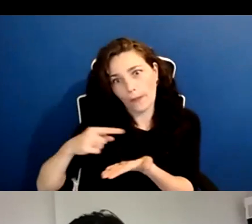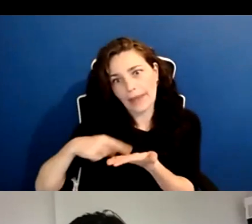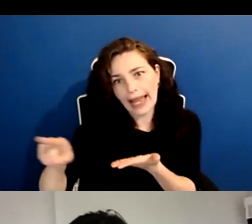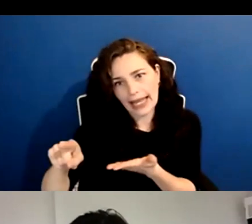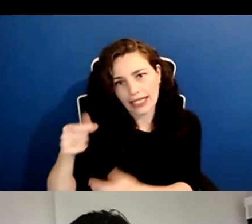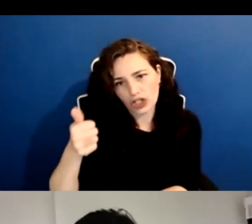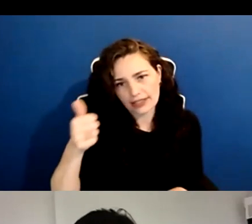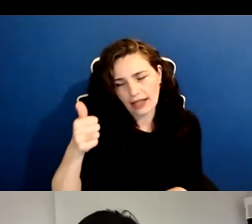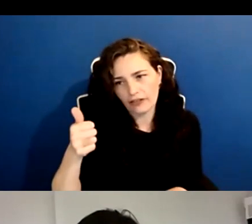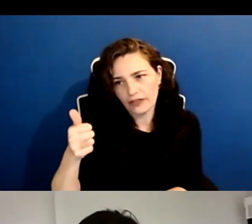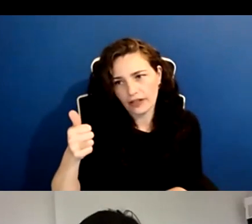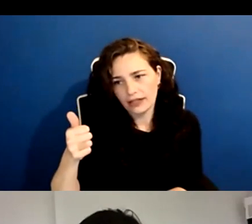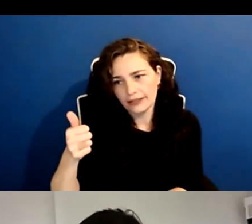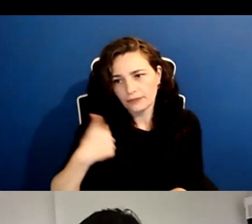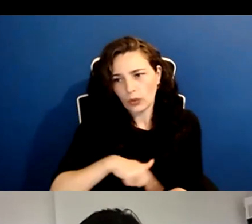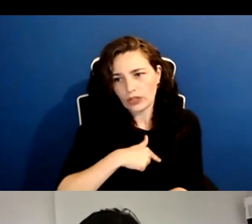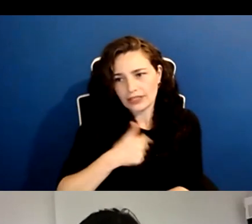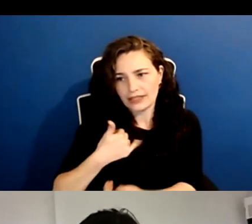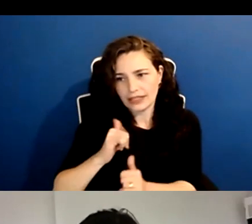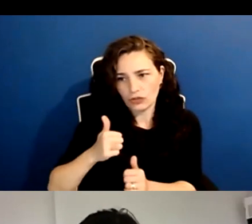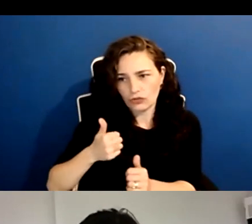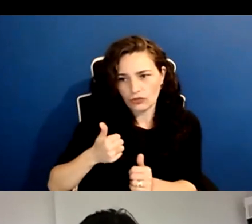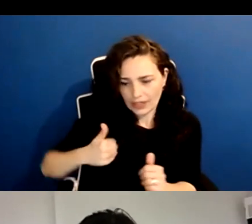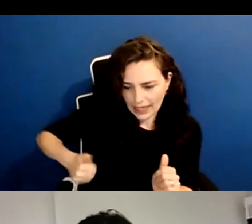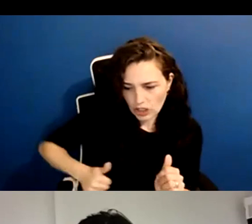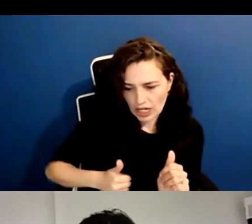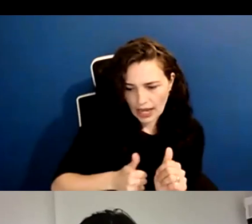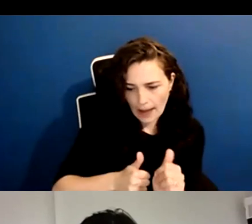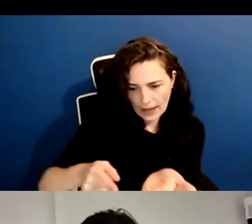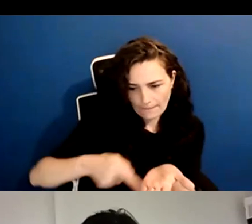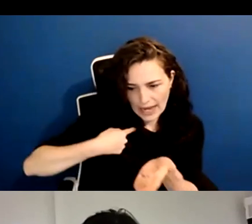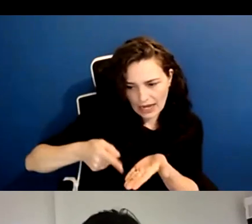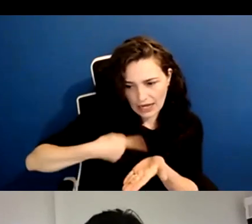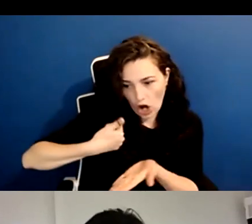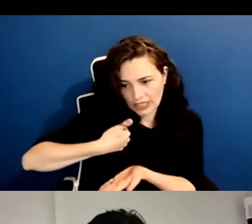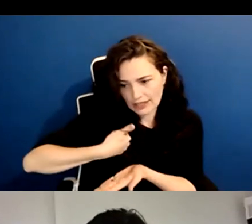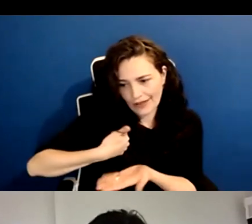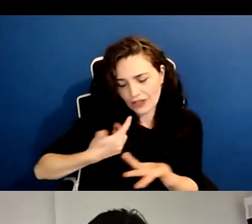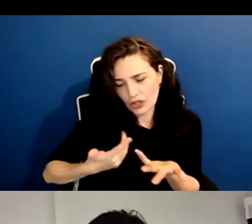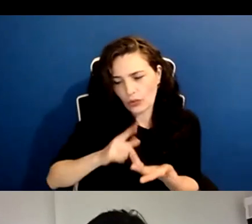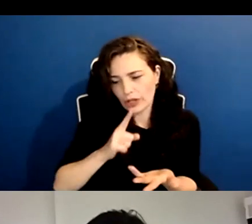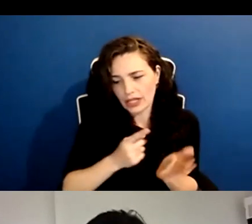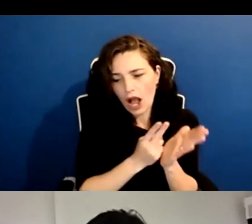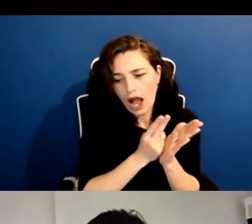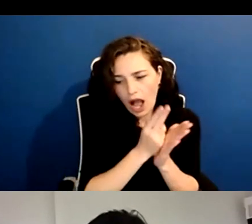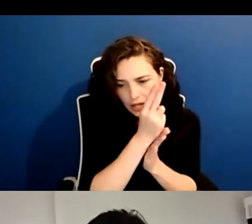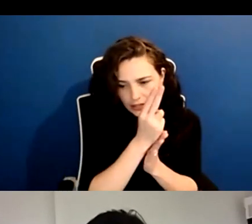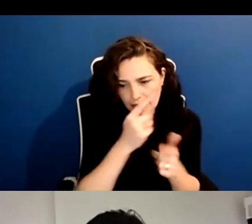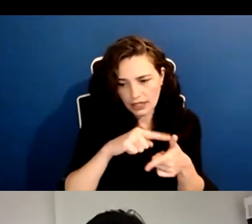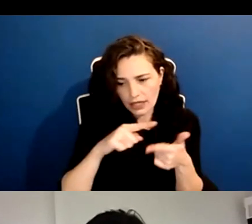know, we're still catching up on that. But I think, yeah, the main thing is honesty and research and